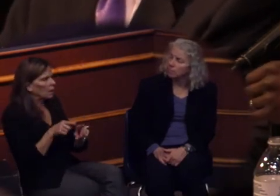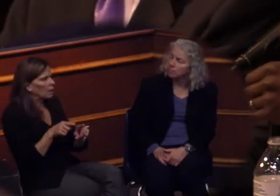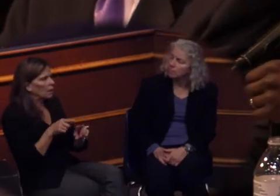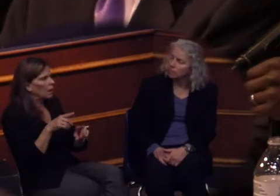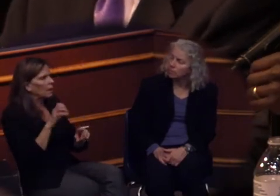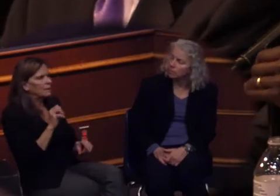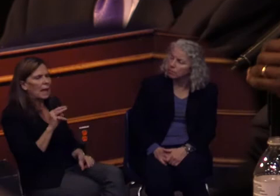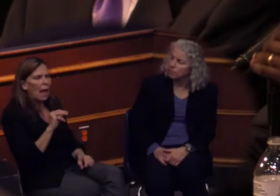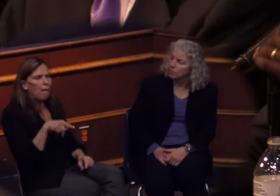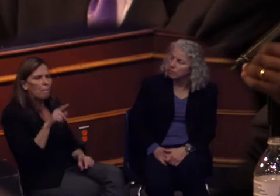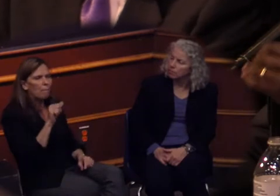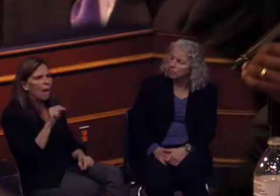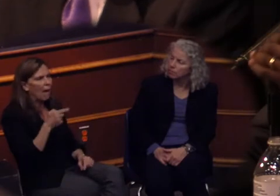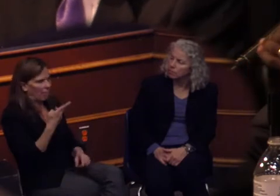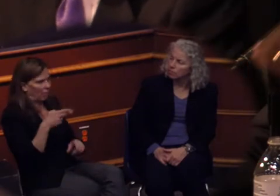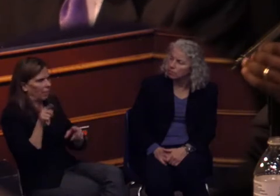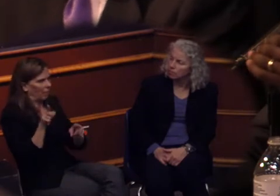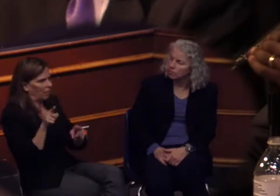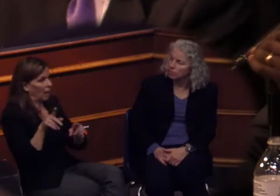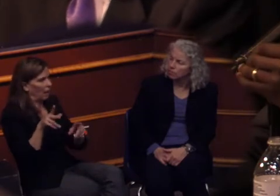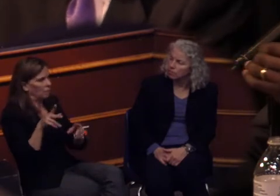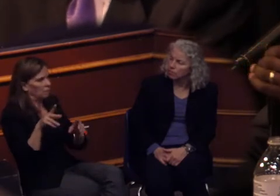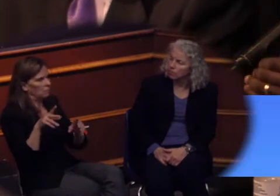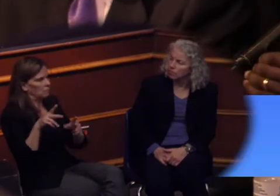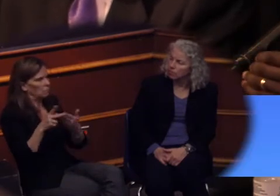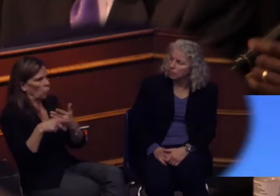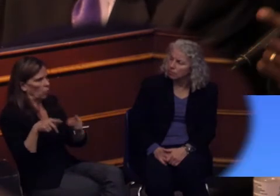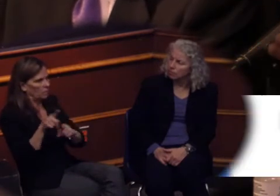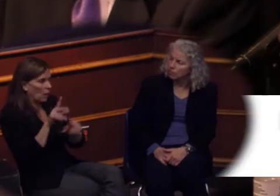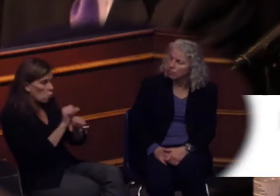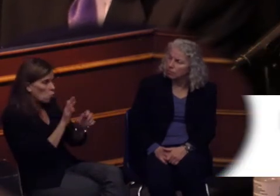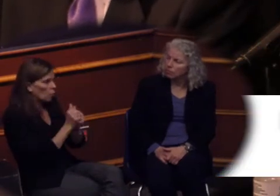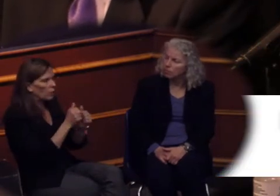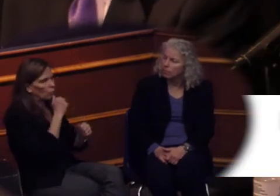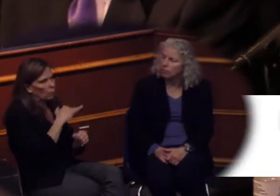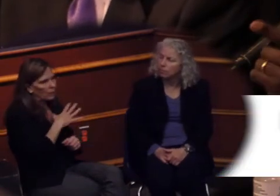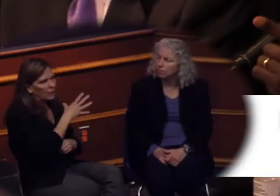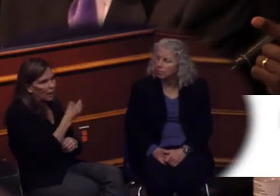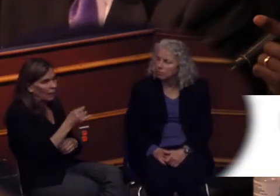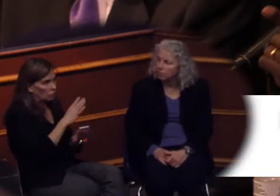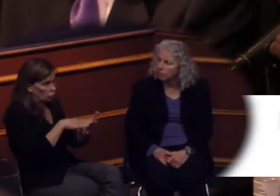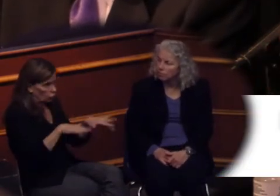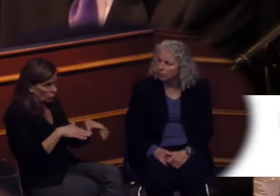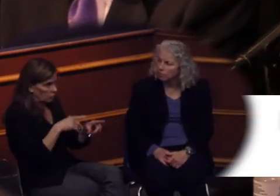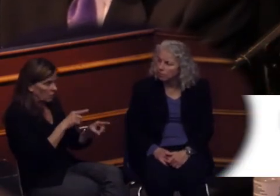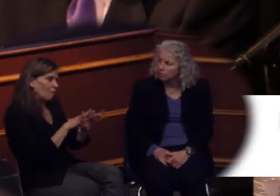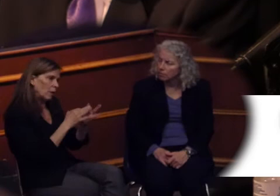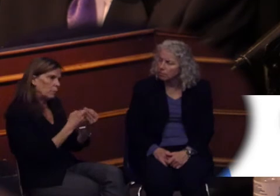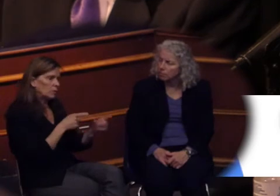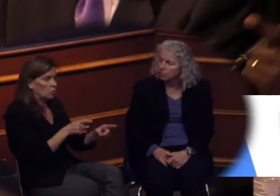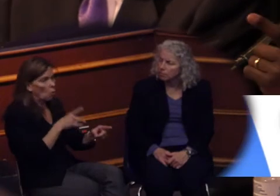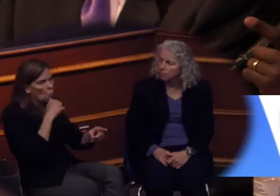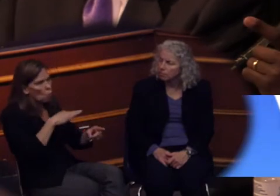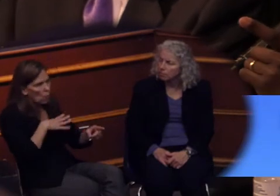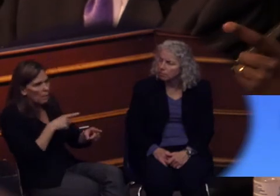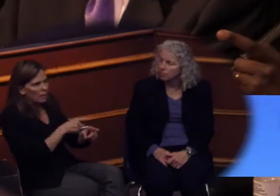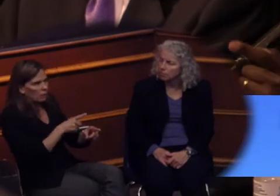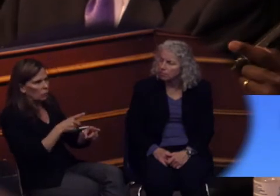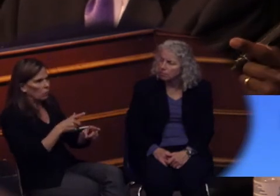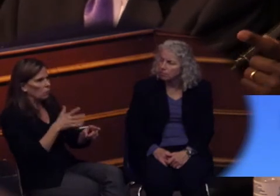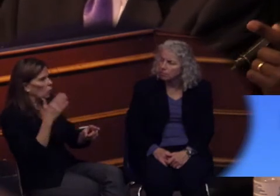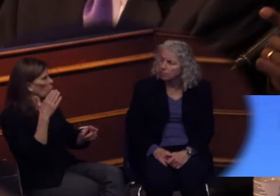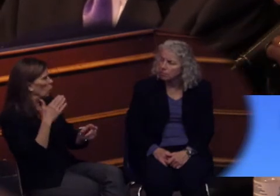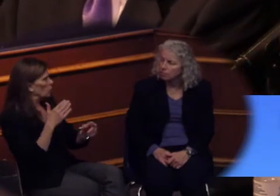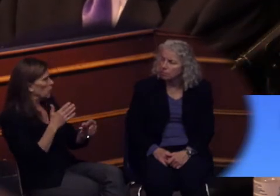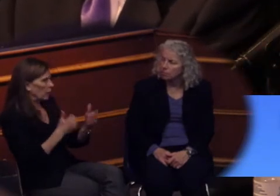Empath, who work with women and children and families. Women with heads of households with